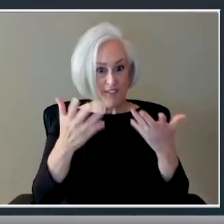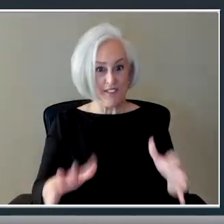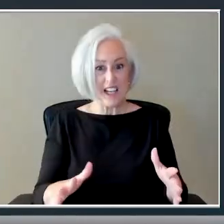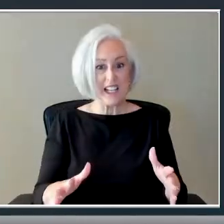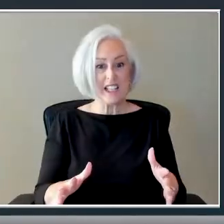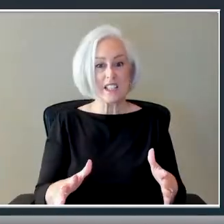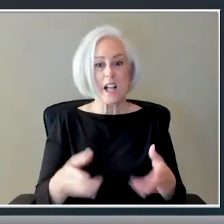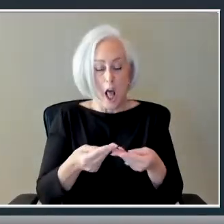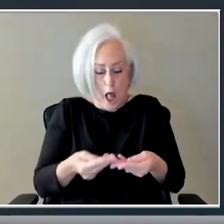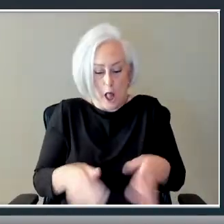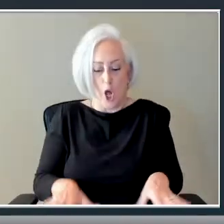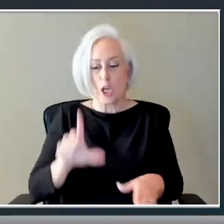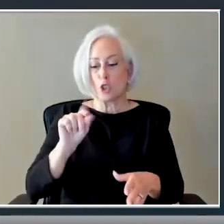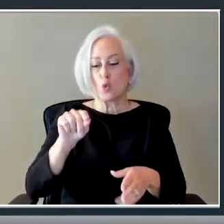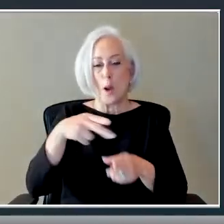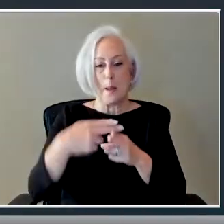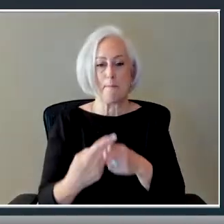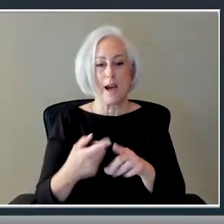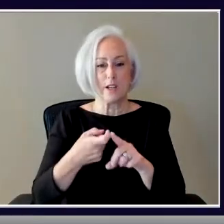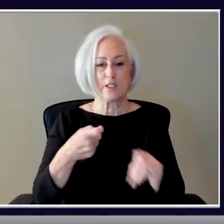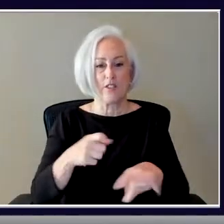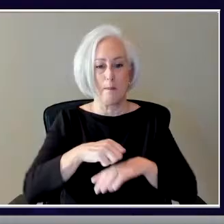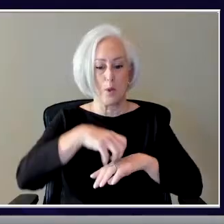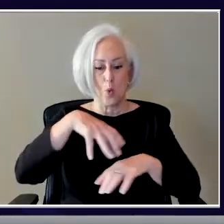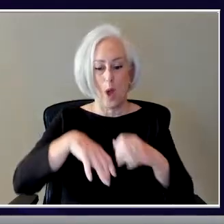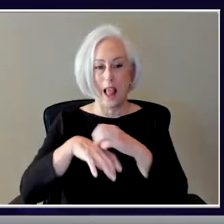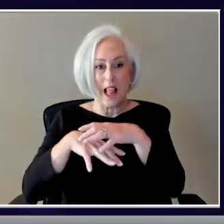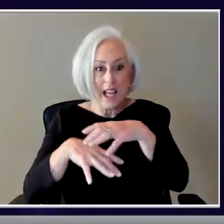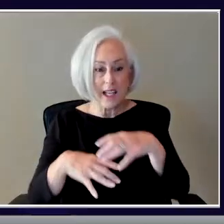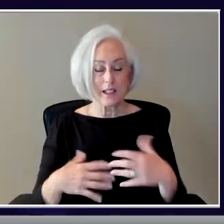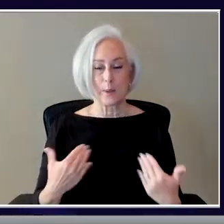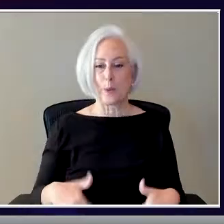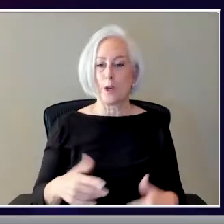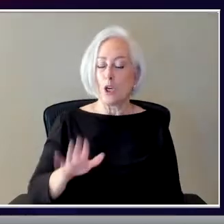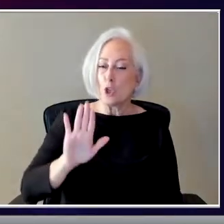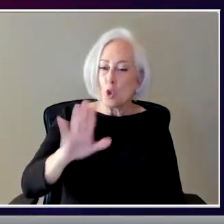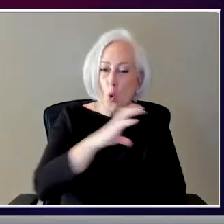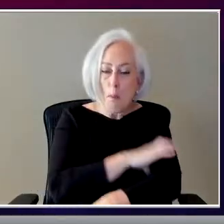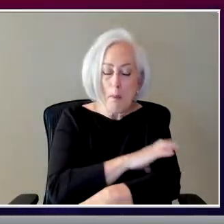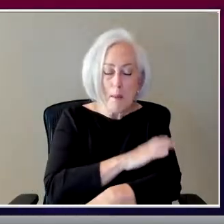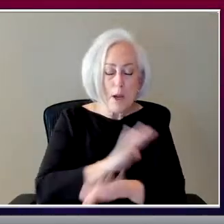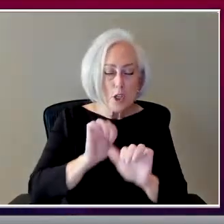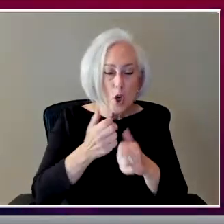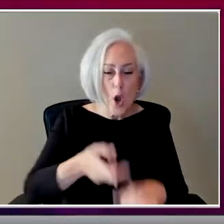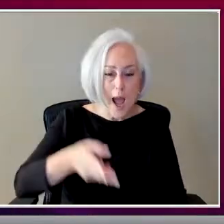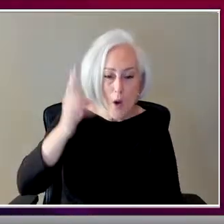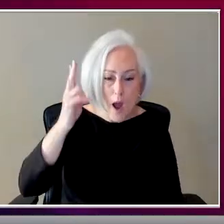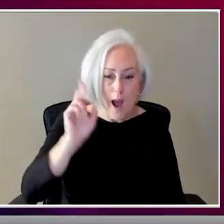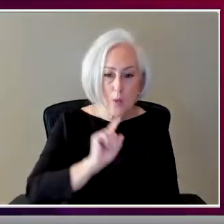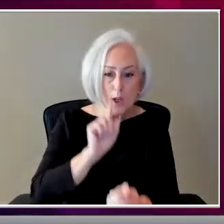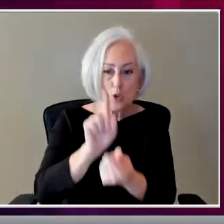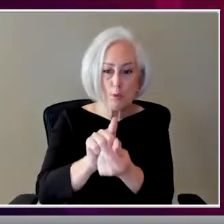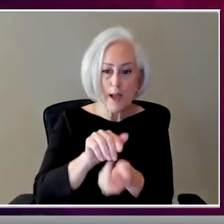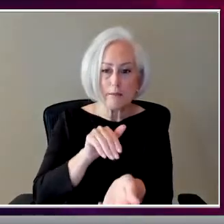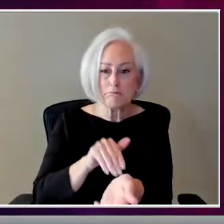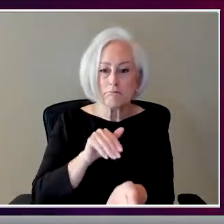Gosh. Yes. How high was your blood pressure when you first met Dr. Moriarty?